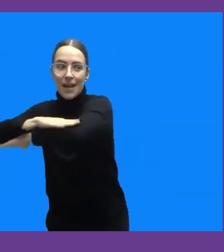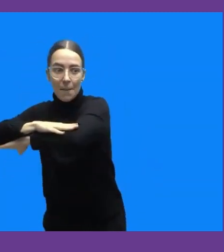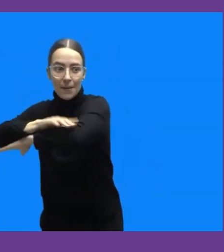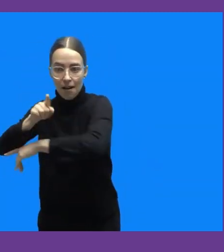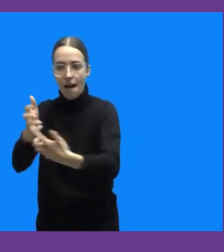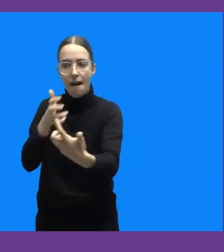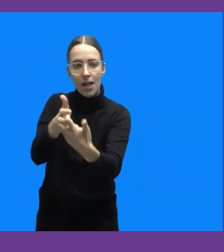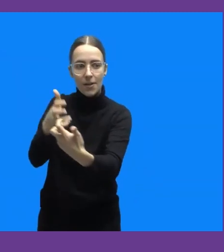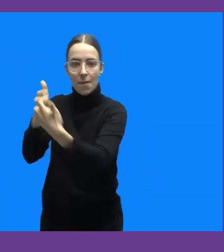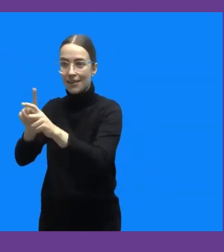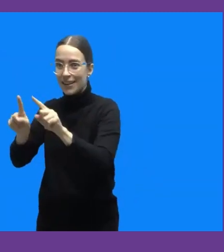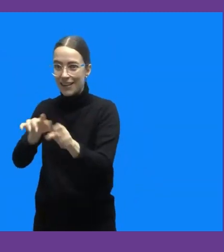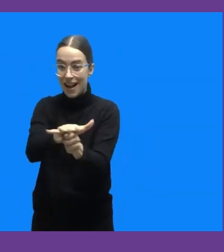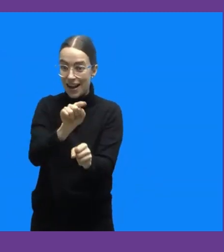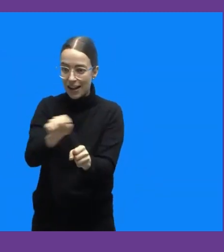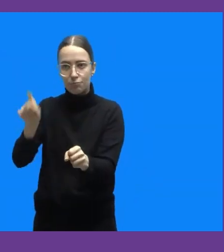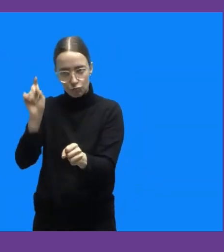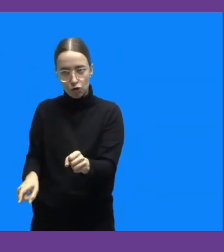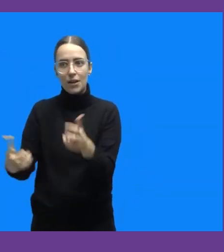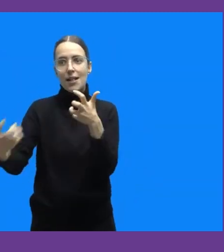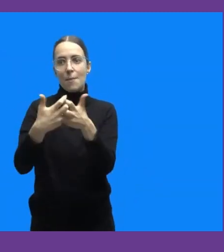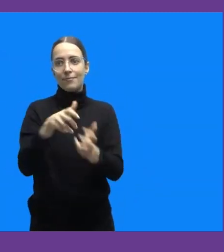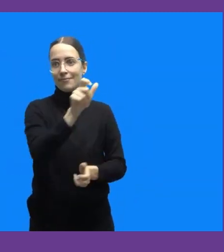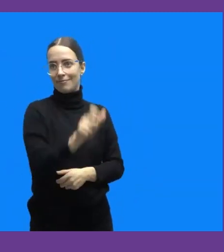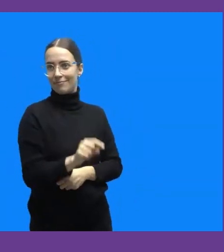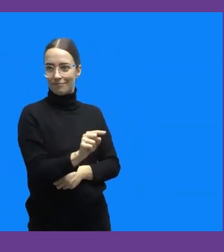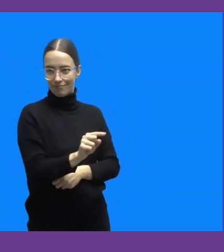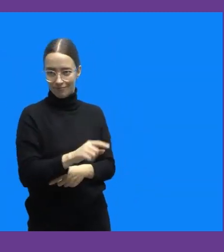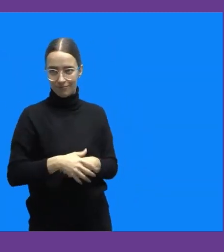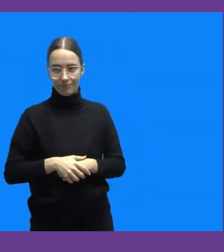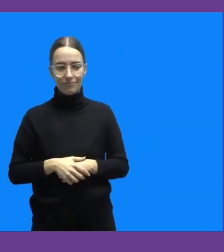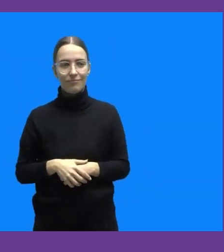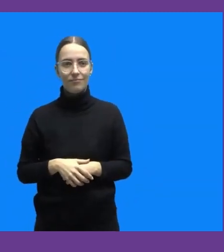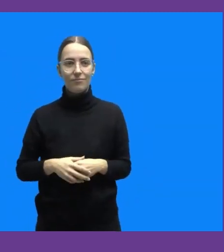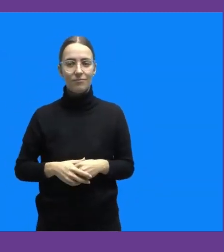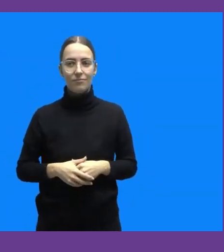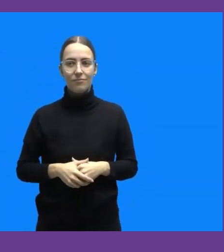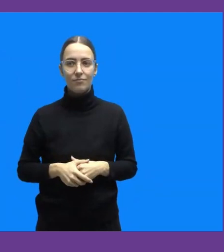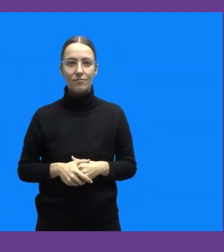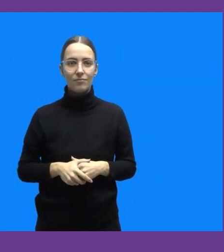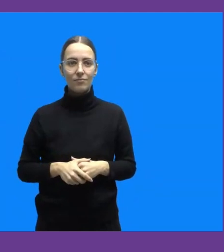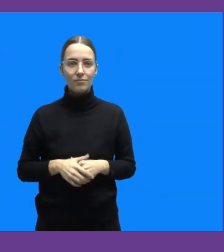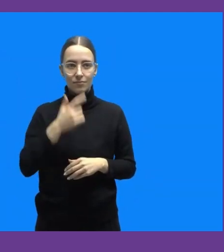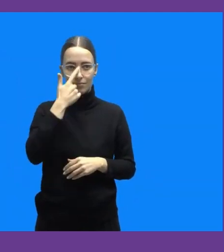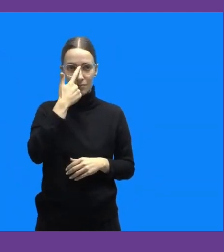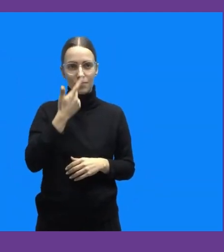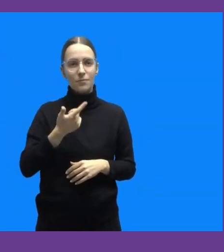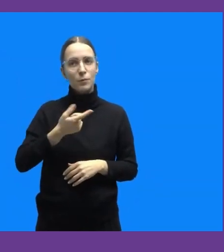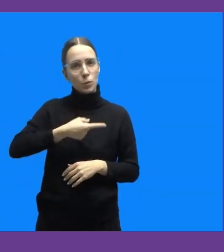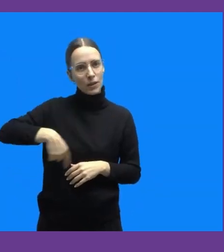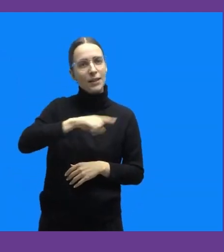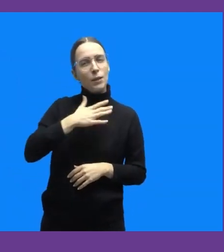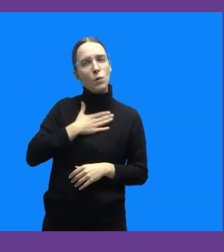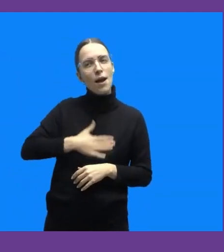within the university. So if we can think more of that and think more joined up and be given opportunities, we can affect